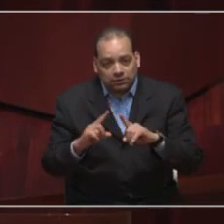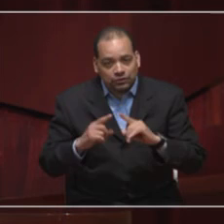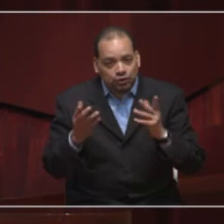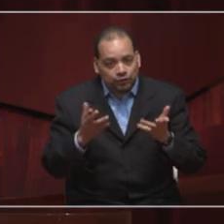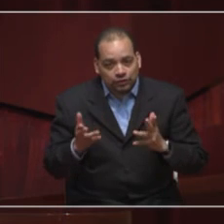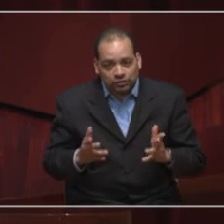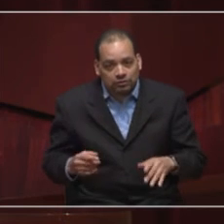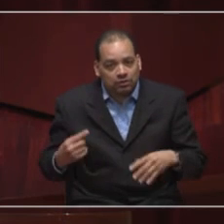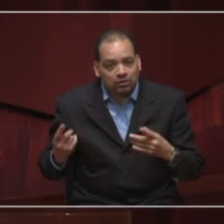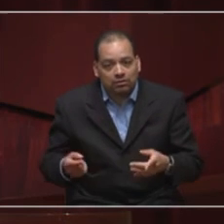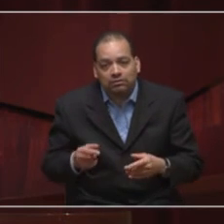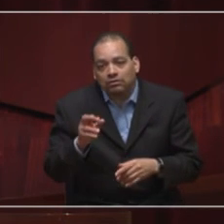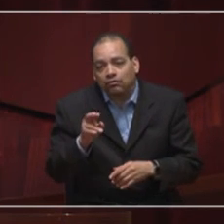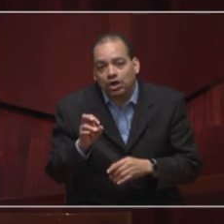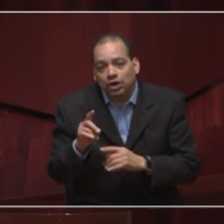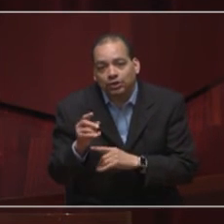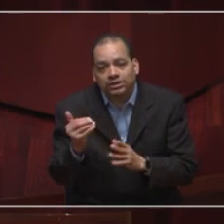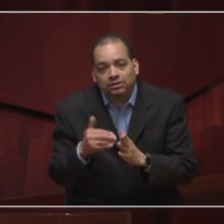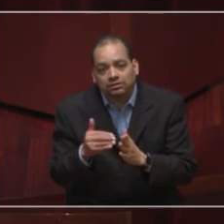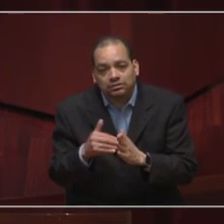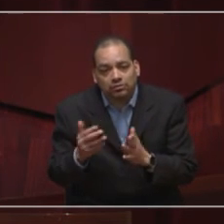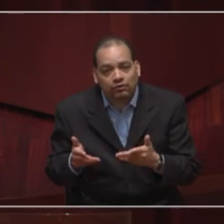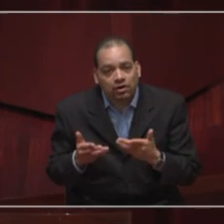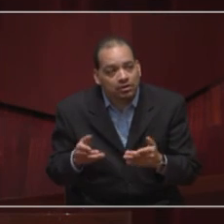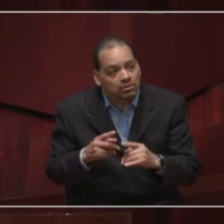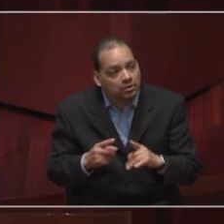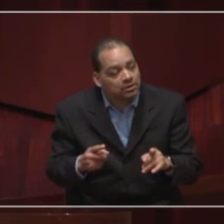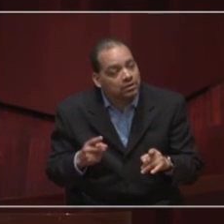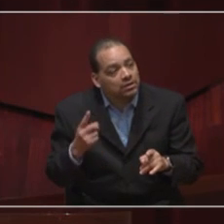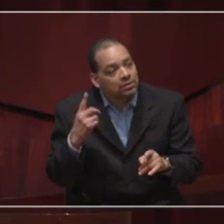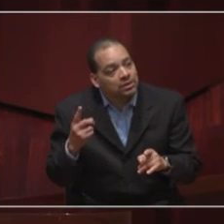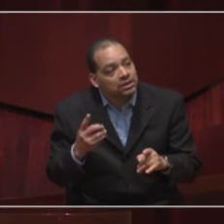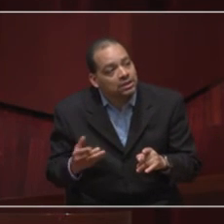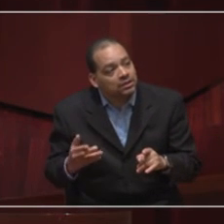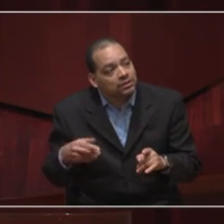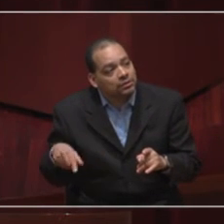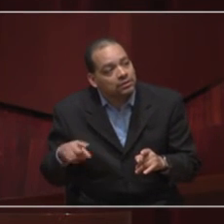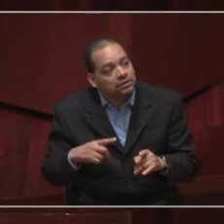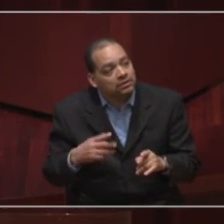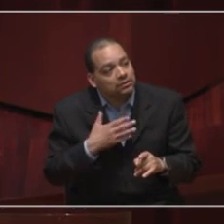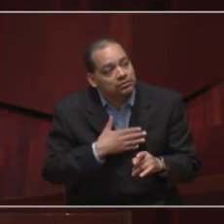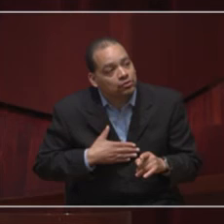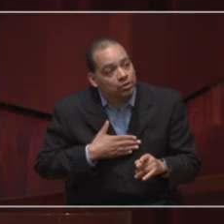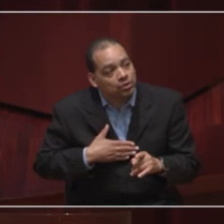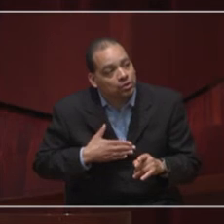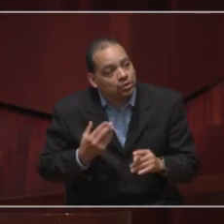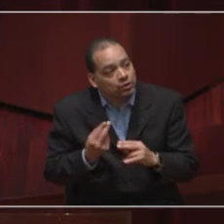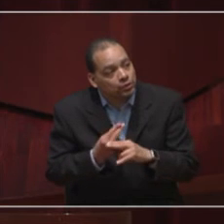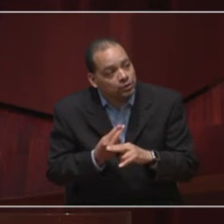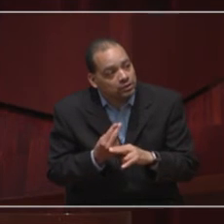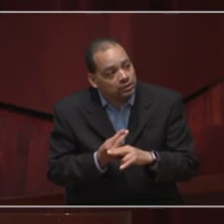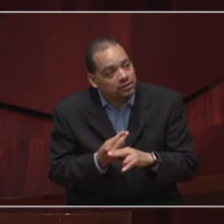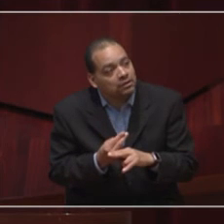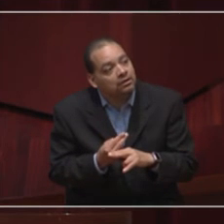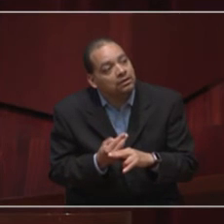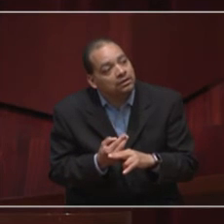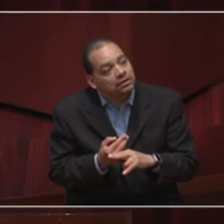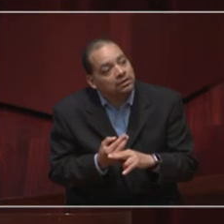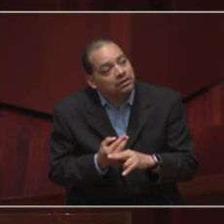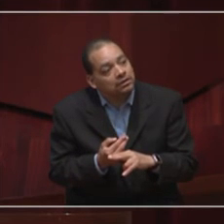the record centers provide. One thing that we enjoy using is the